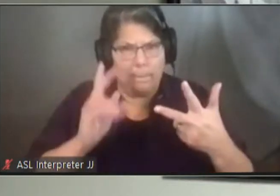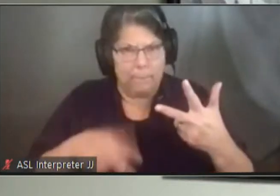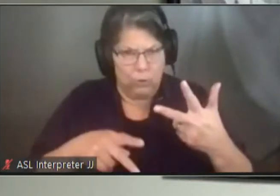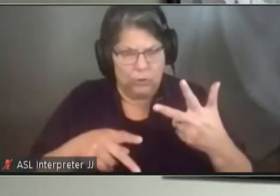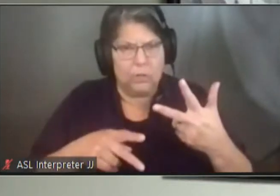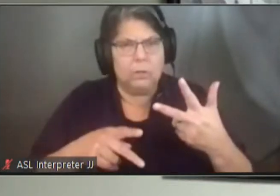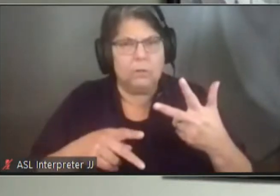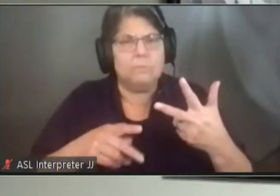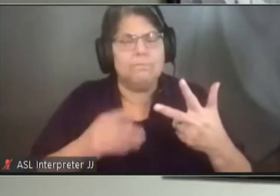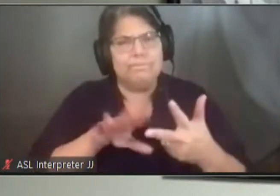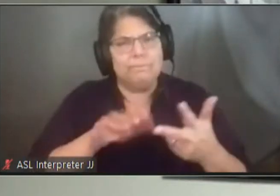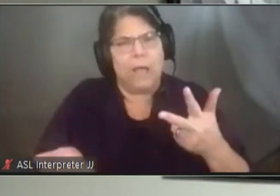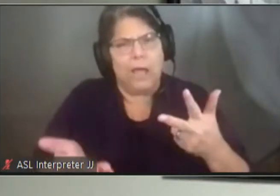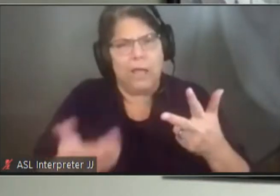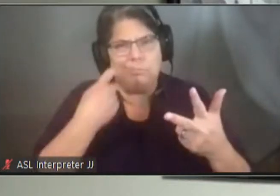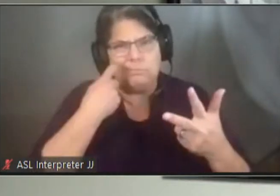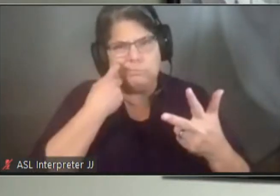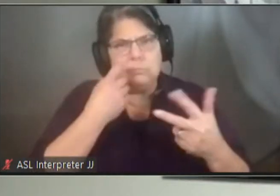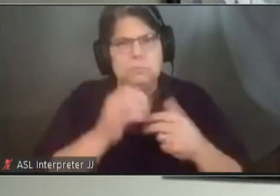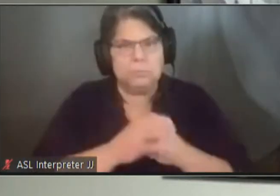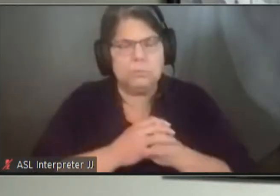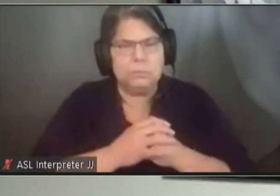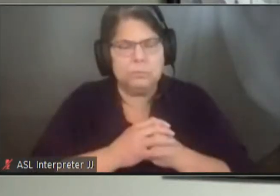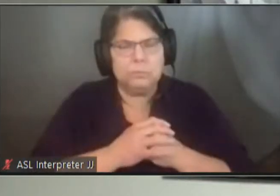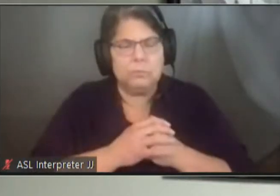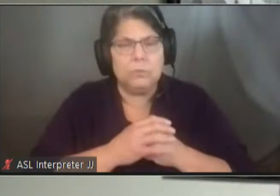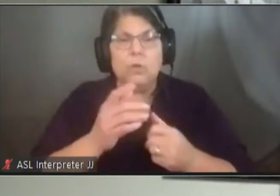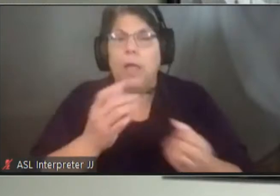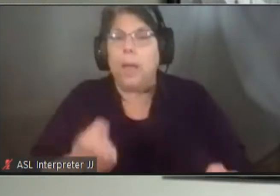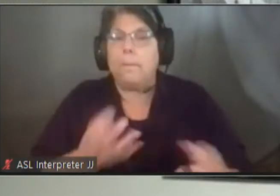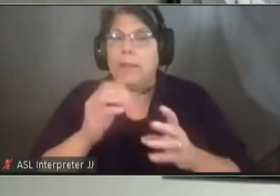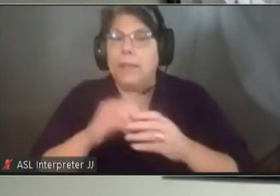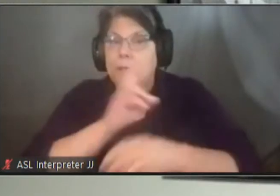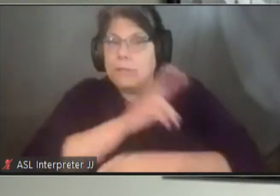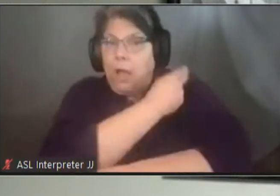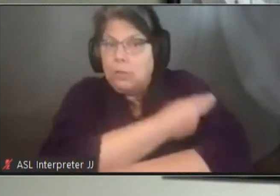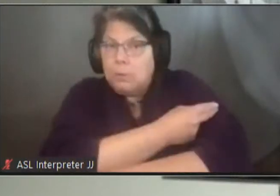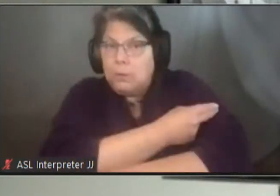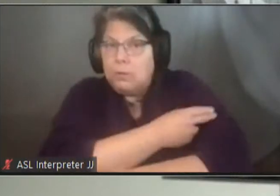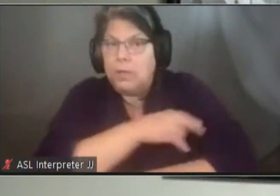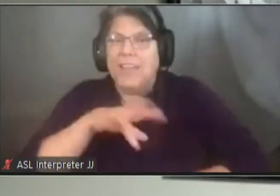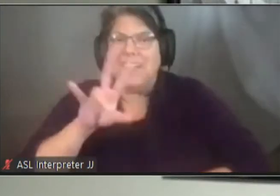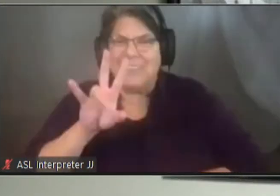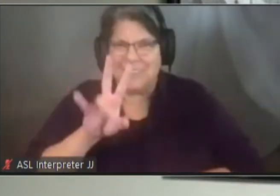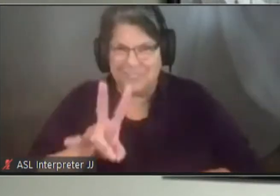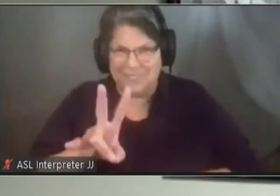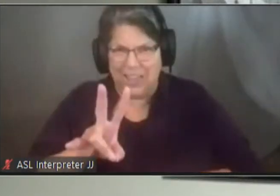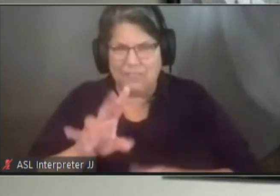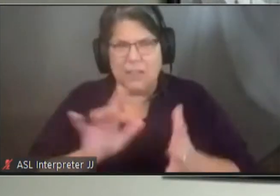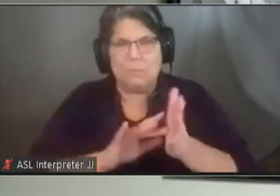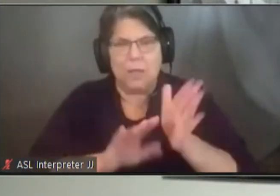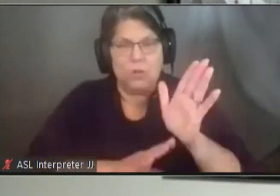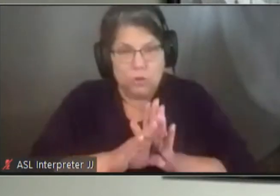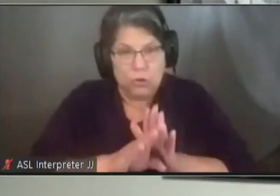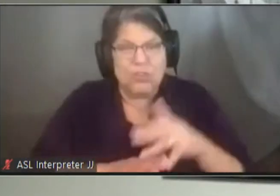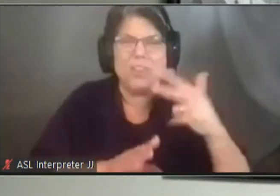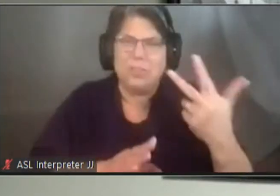who passed away. In the hospital are 7 med-surg patients, 3 in the